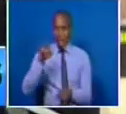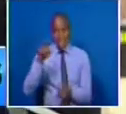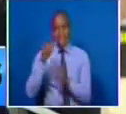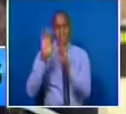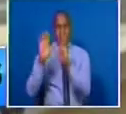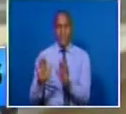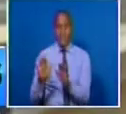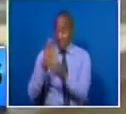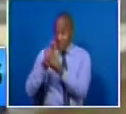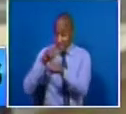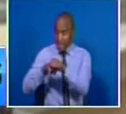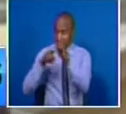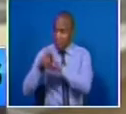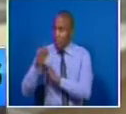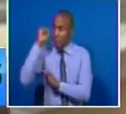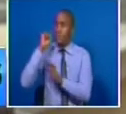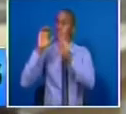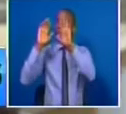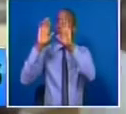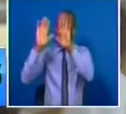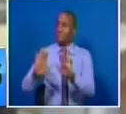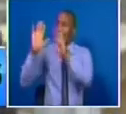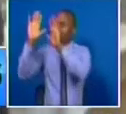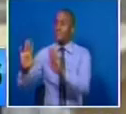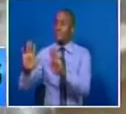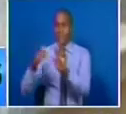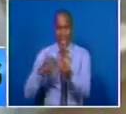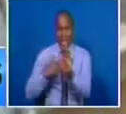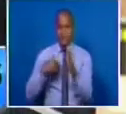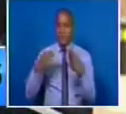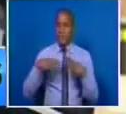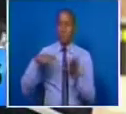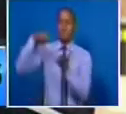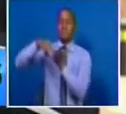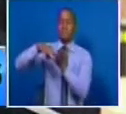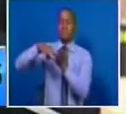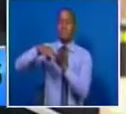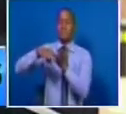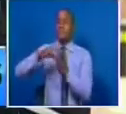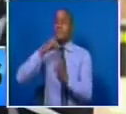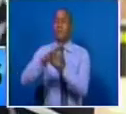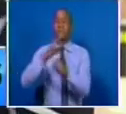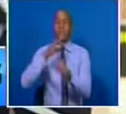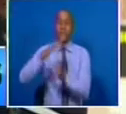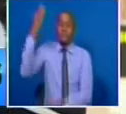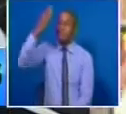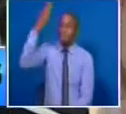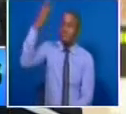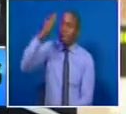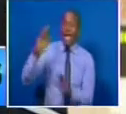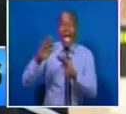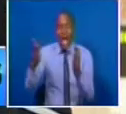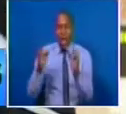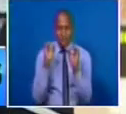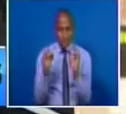because most of the time when you go to a political rally, we have these contenders only giving their promises, but they don't say how.